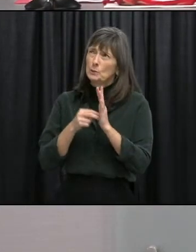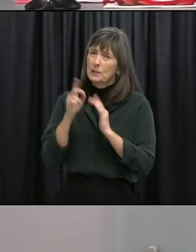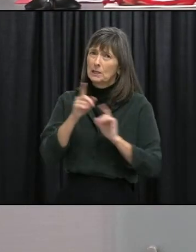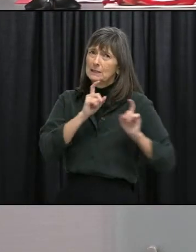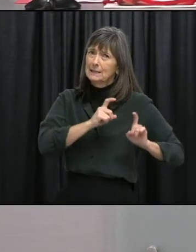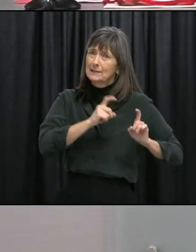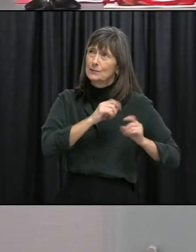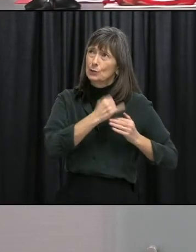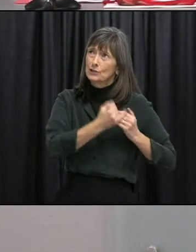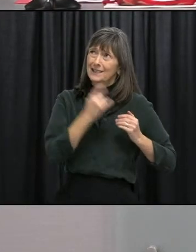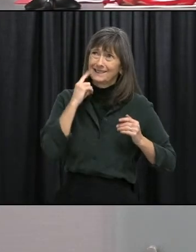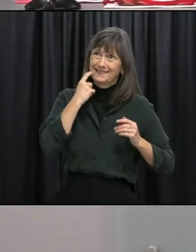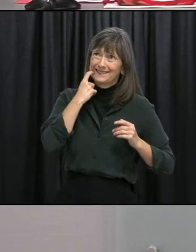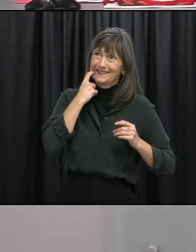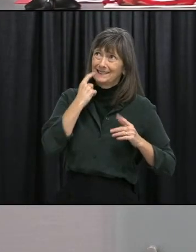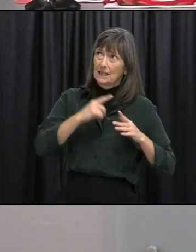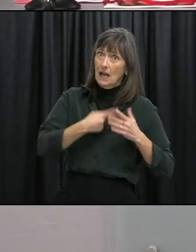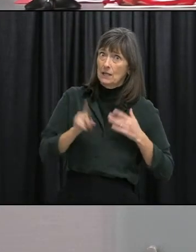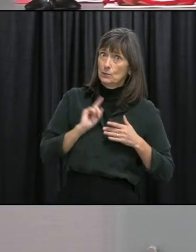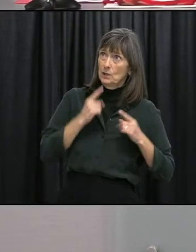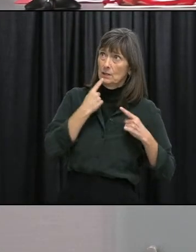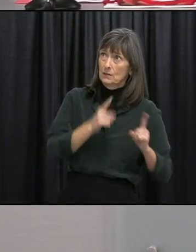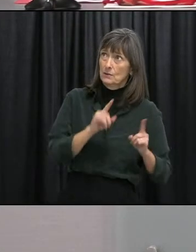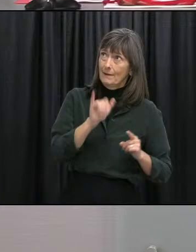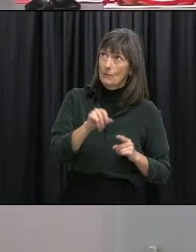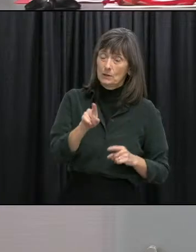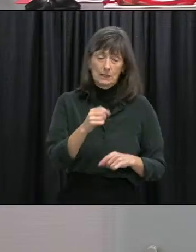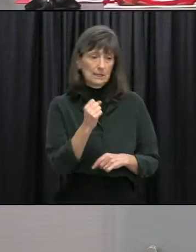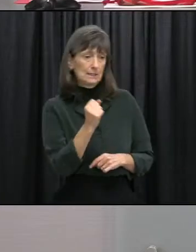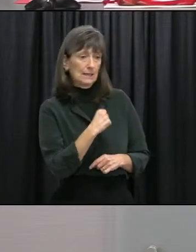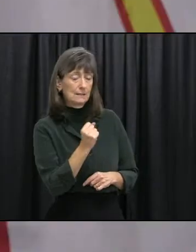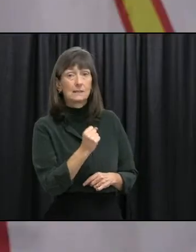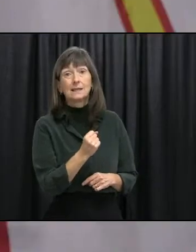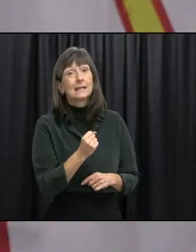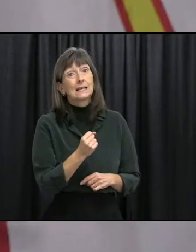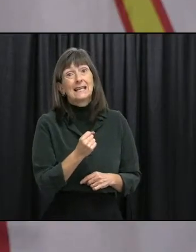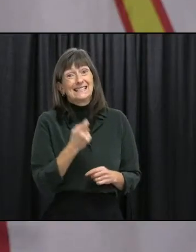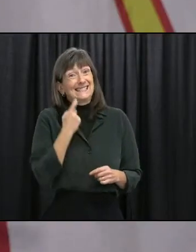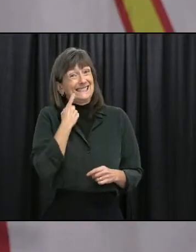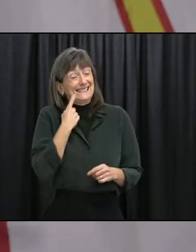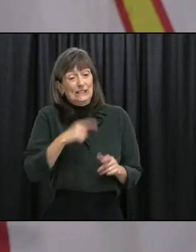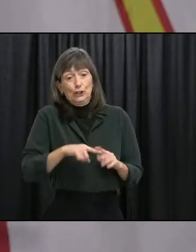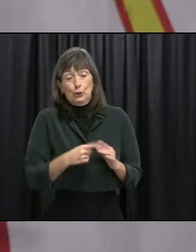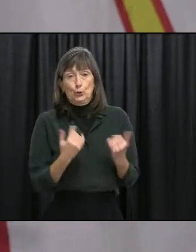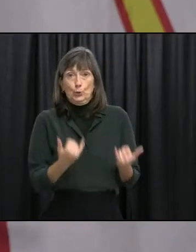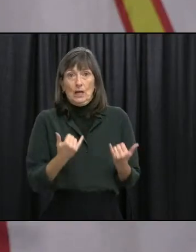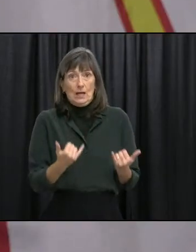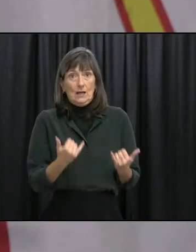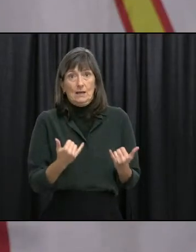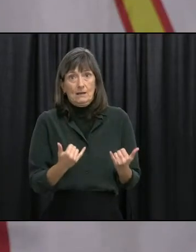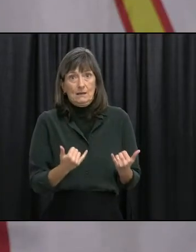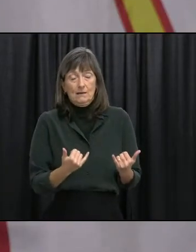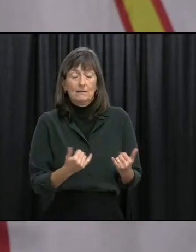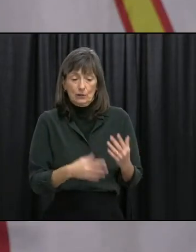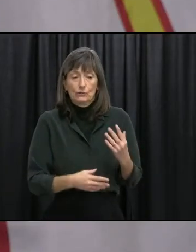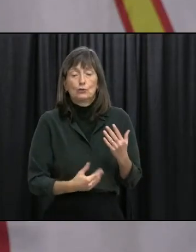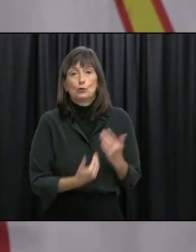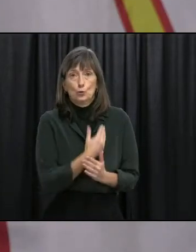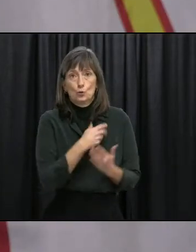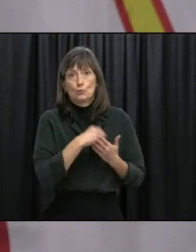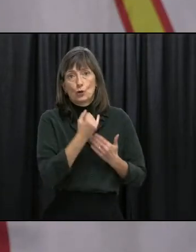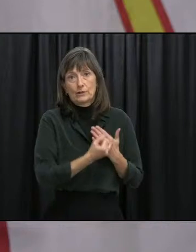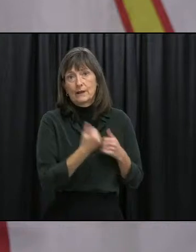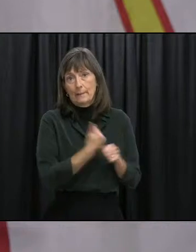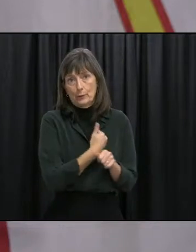project that was announced last week, or? Yes. Yeah, so that's actually just starting today. So, you